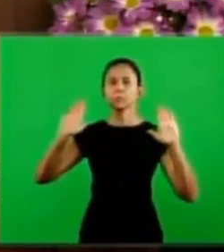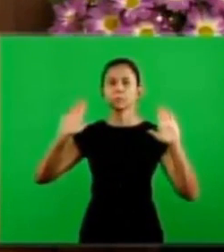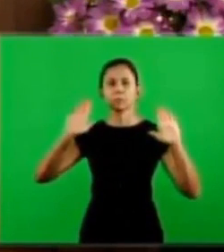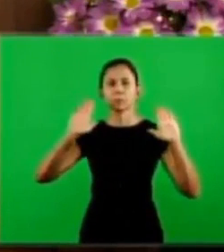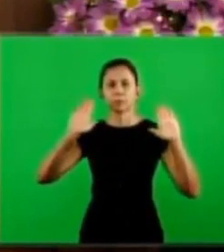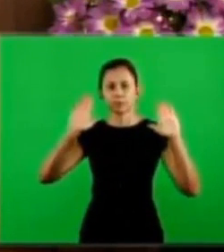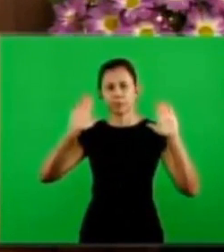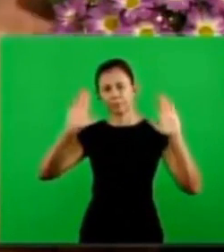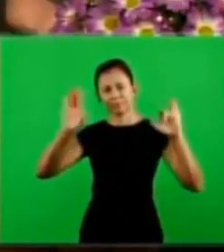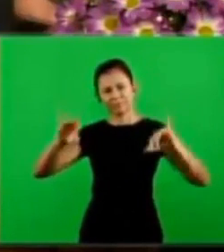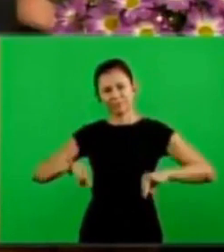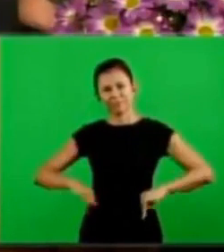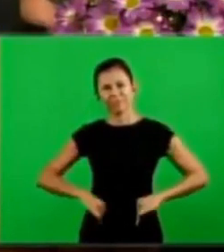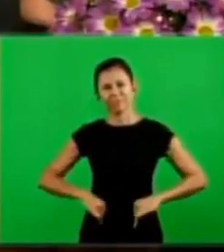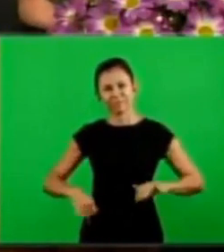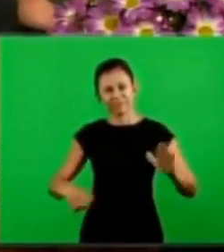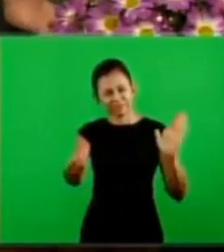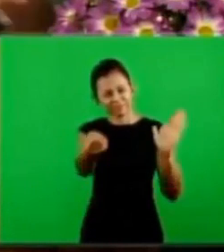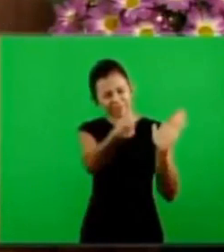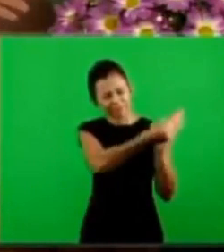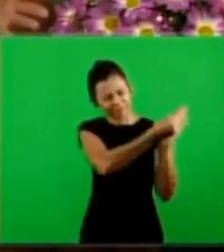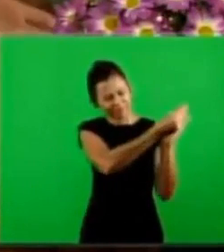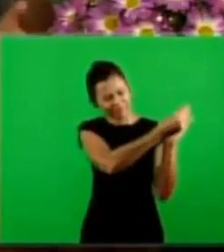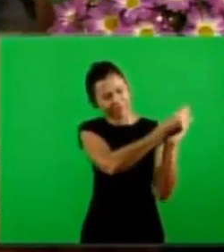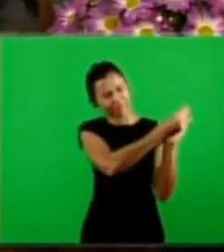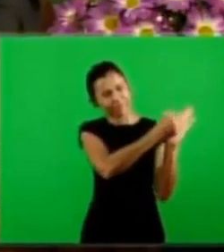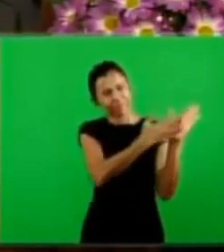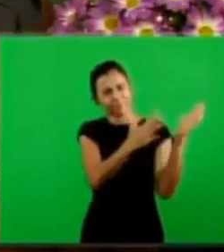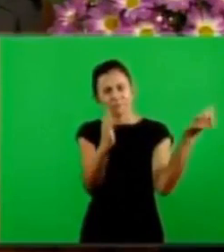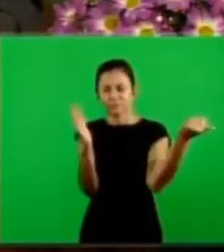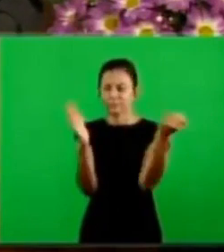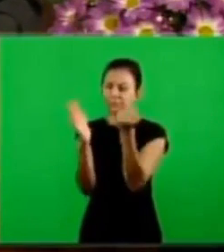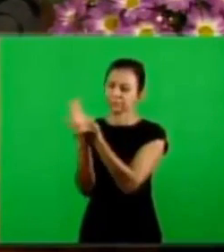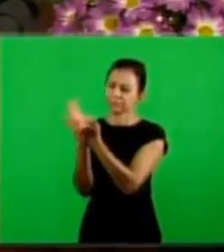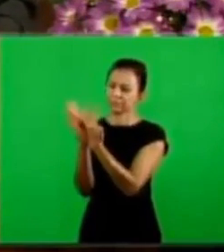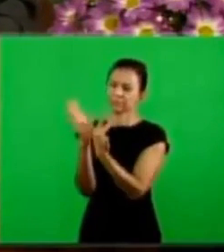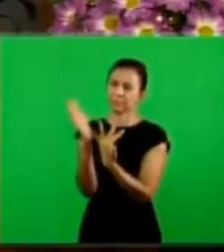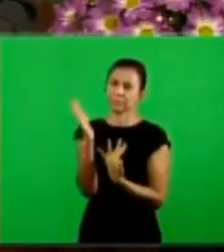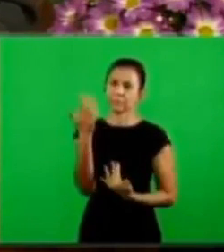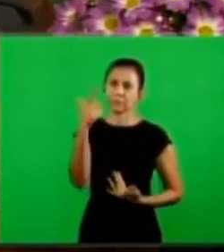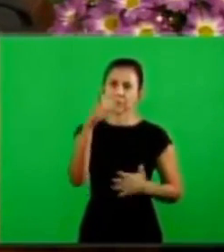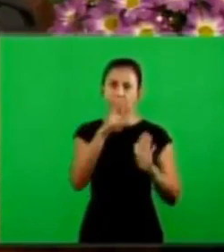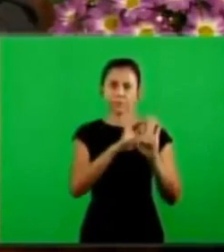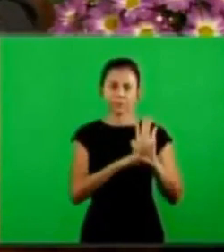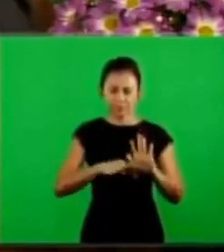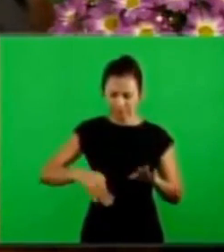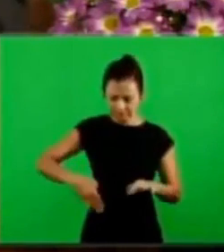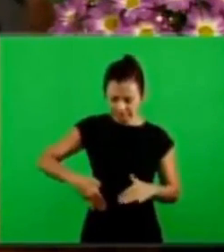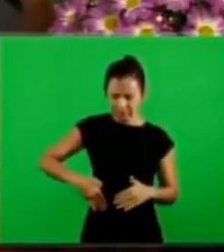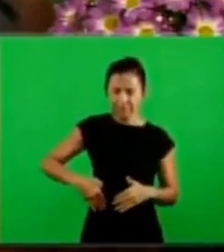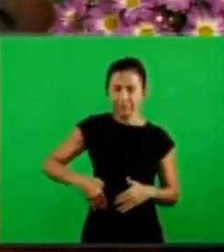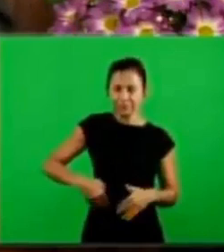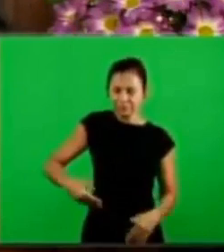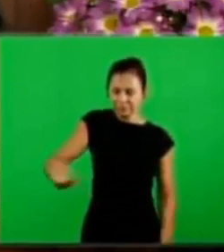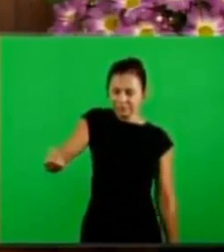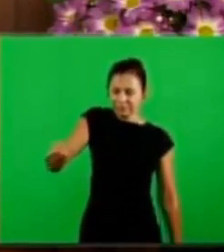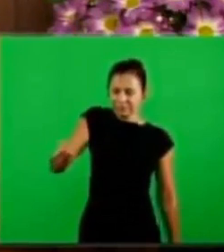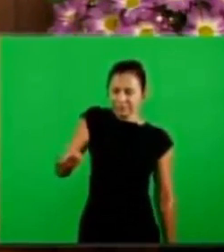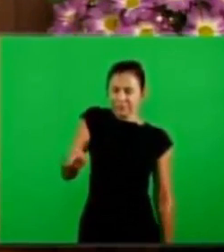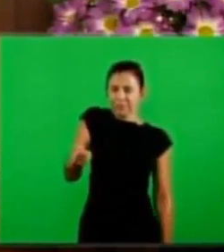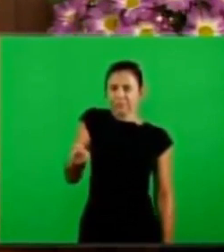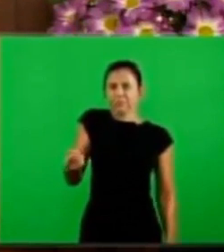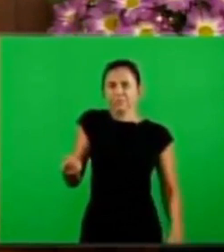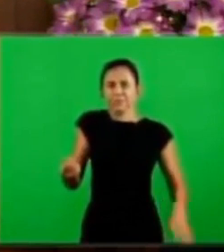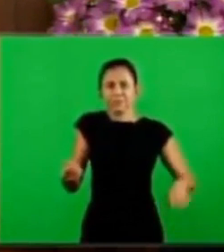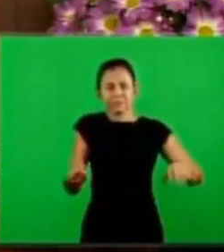the signs, the feeling, the pain, all the signs. The hands, the